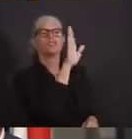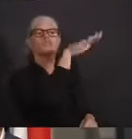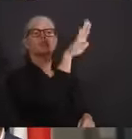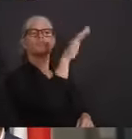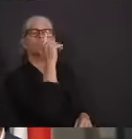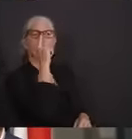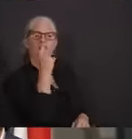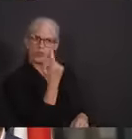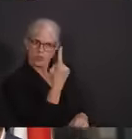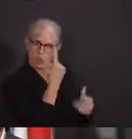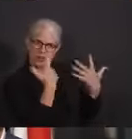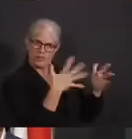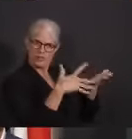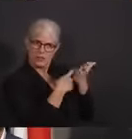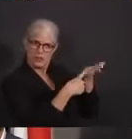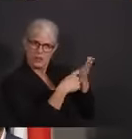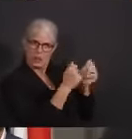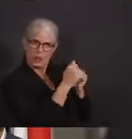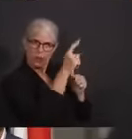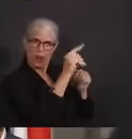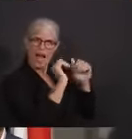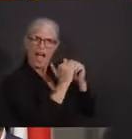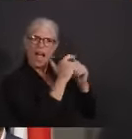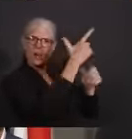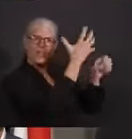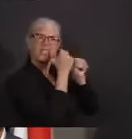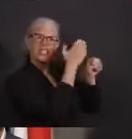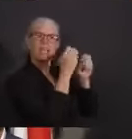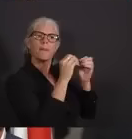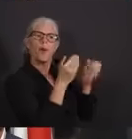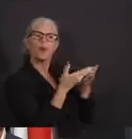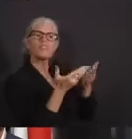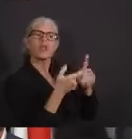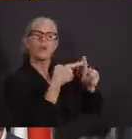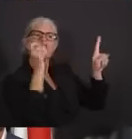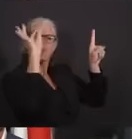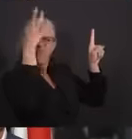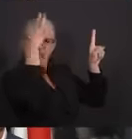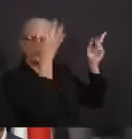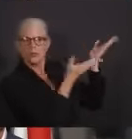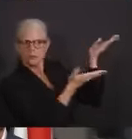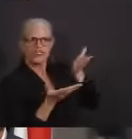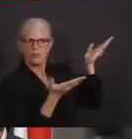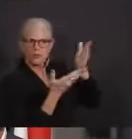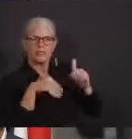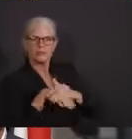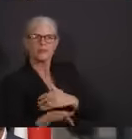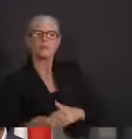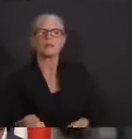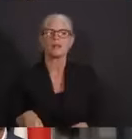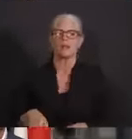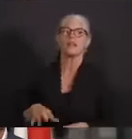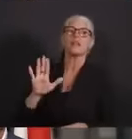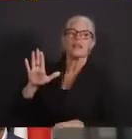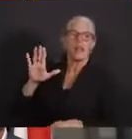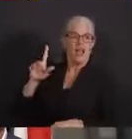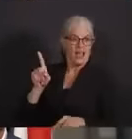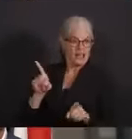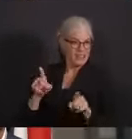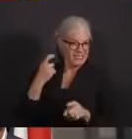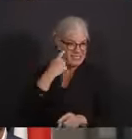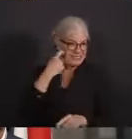about getting more resources from the federal government here in the state, getting things back open? So as I mentioned, we've